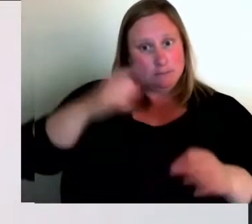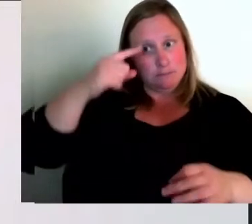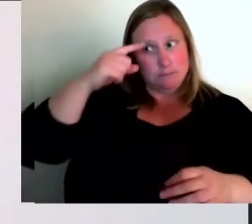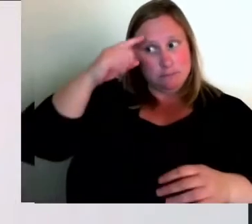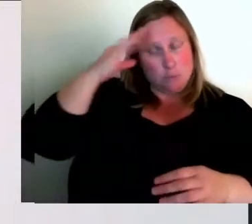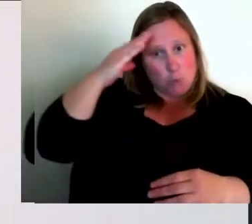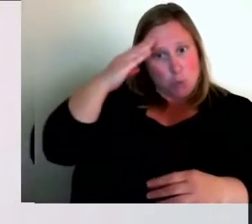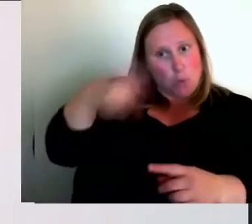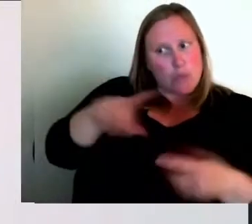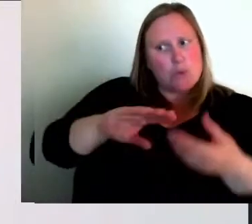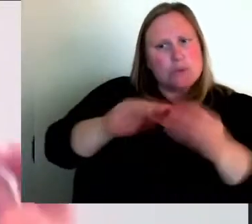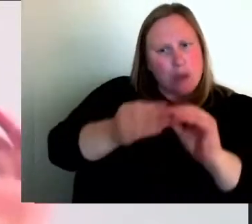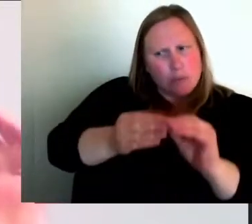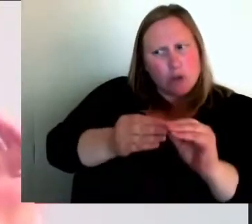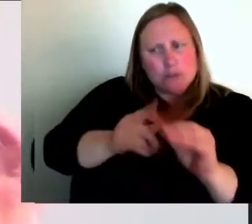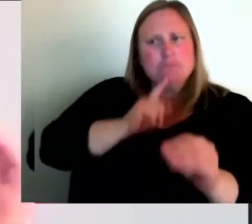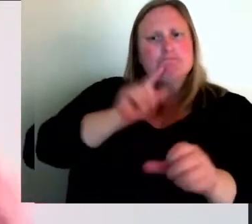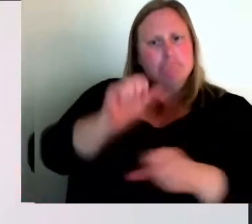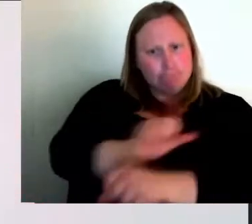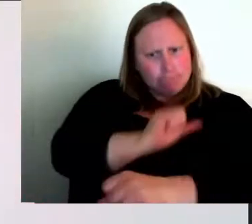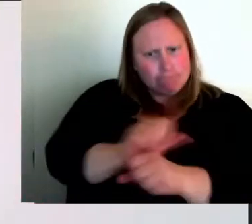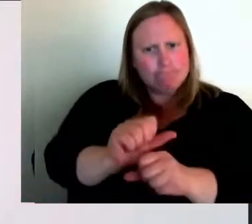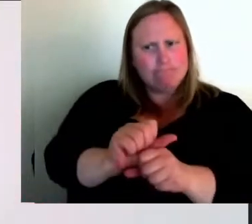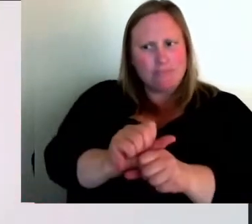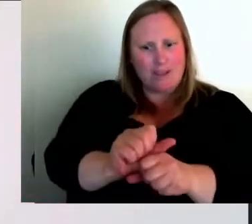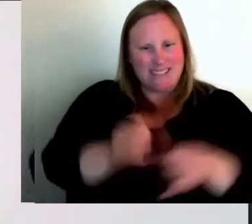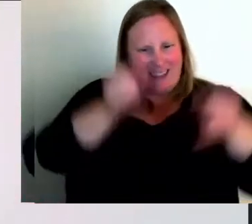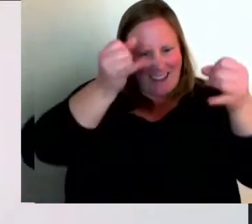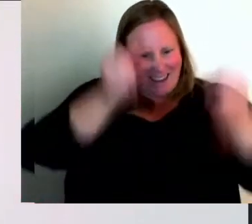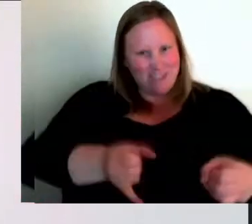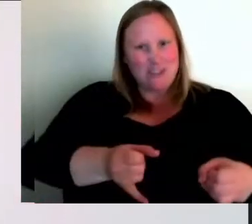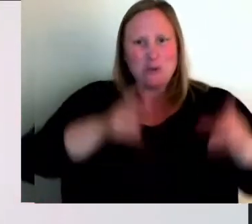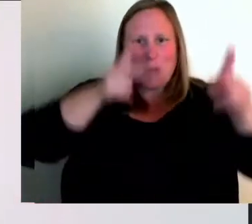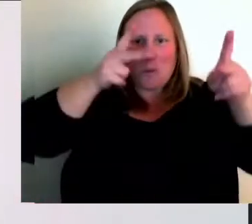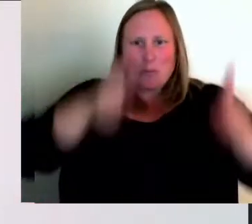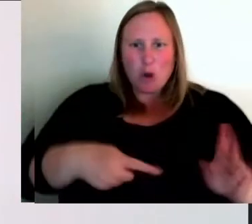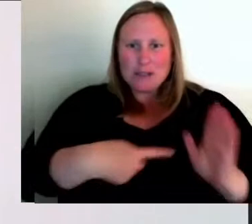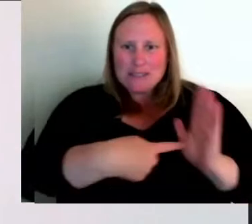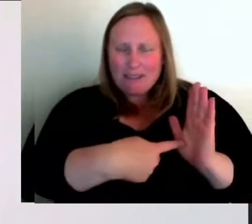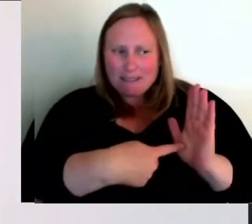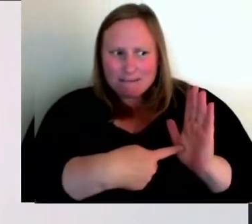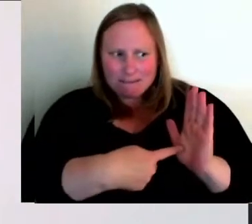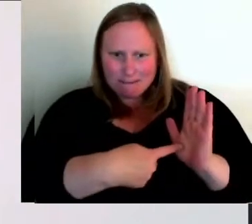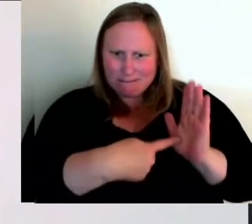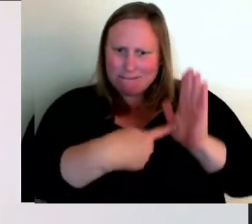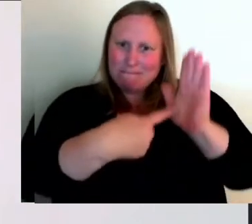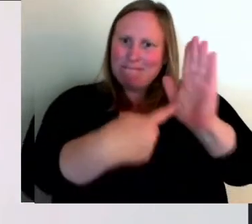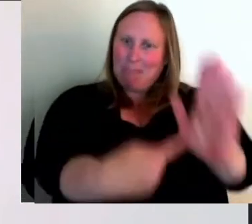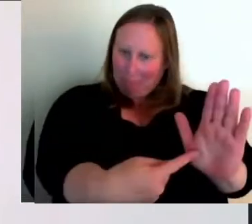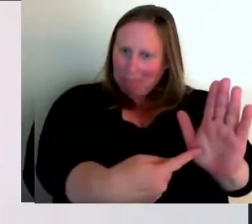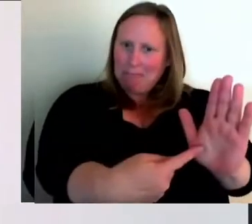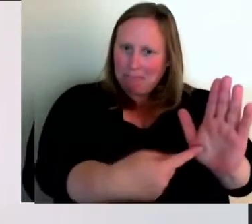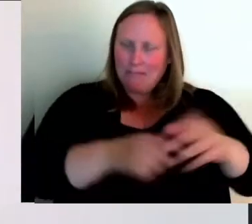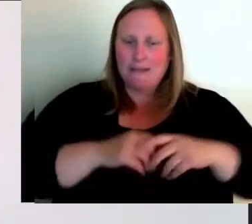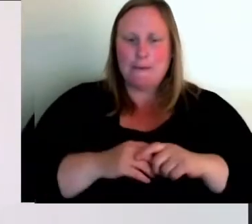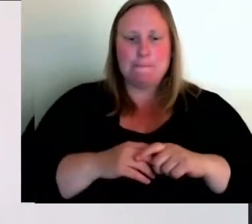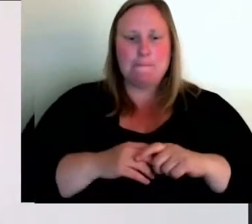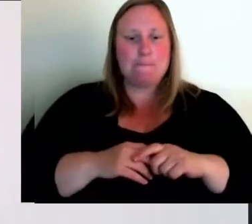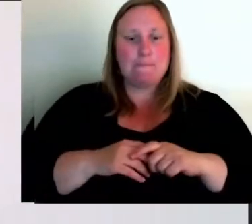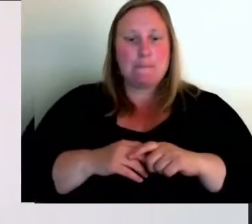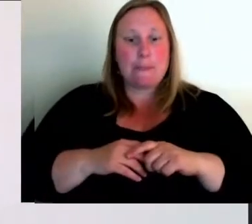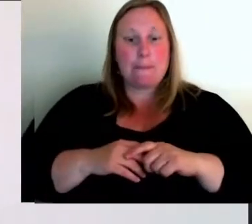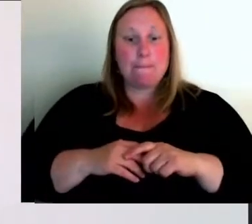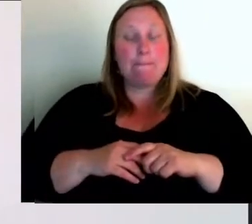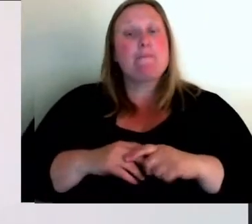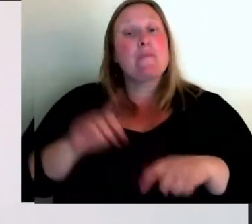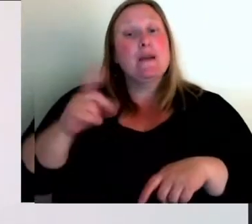numbers represent real people. Each COVID-19 case is a person whose life changed because of this virus. At DHS, we